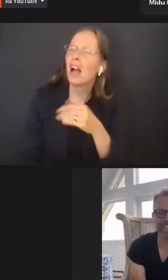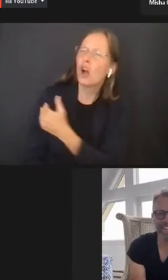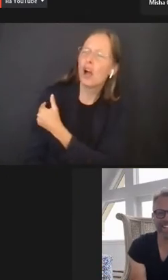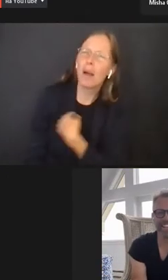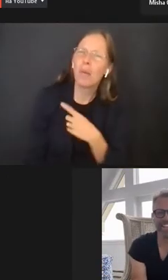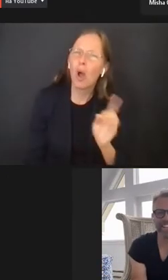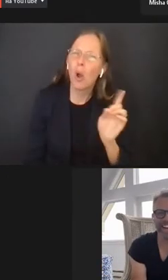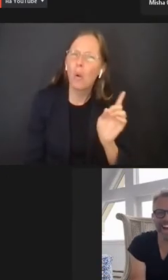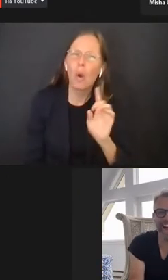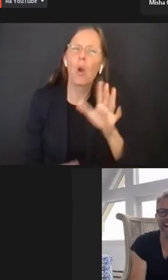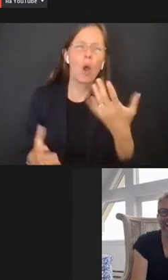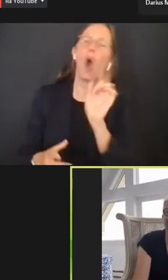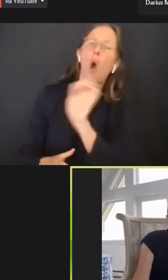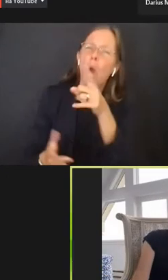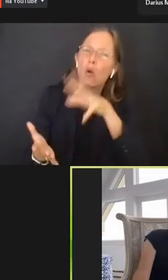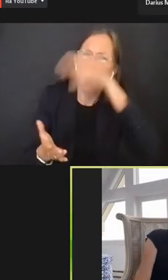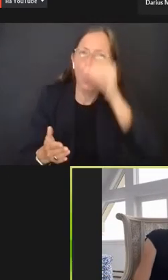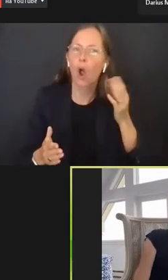mime school?